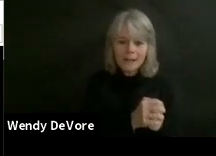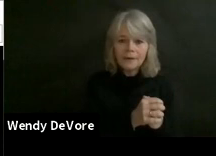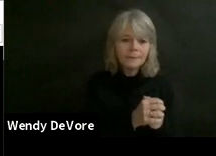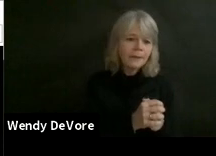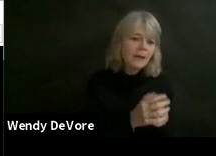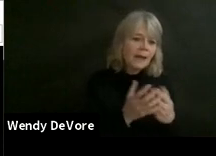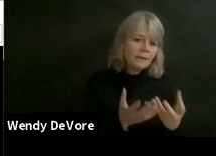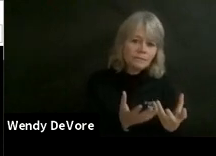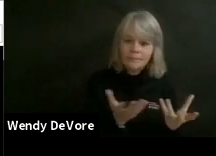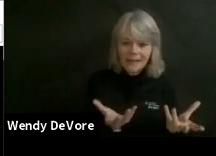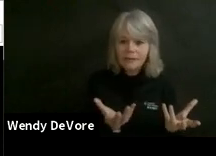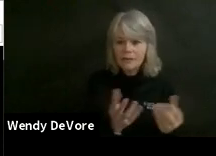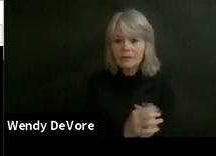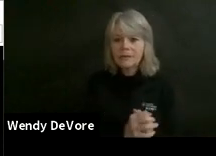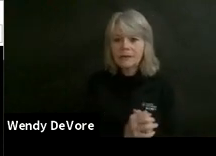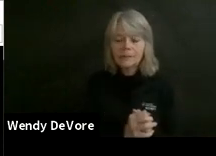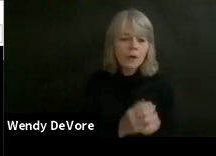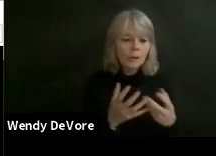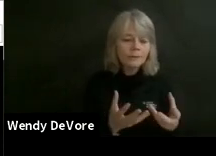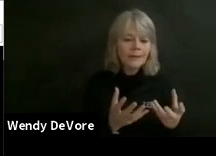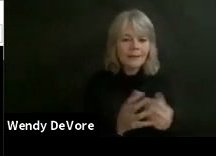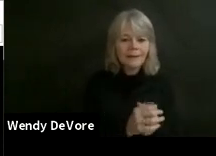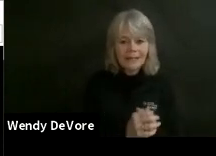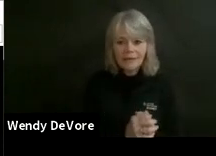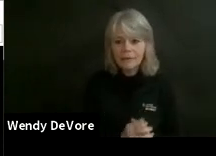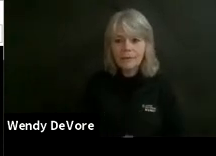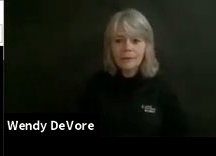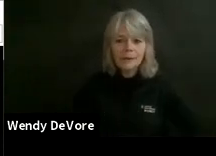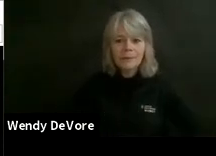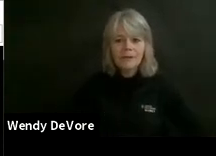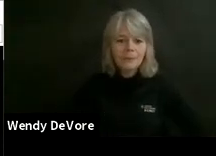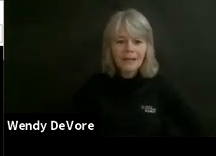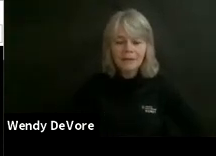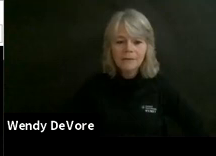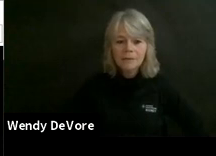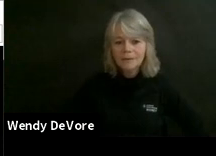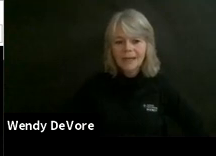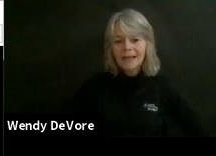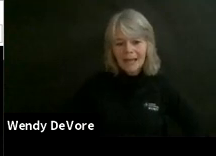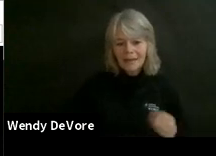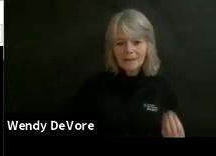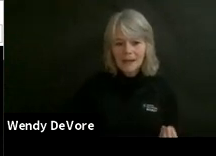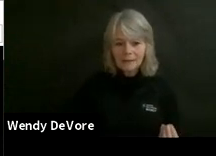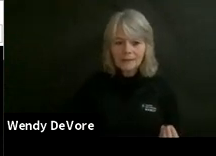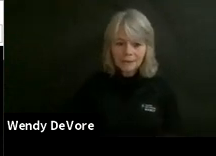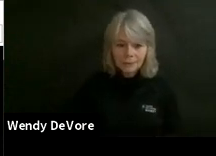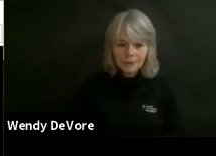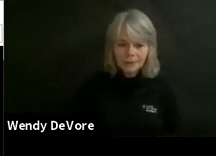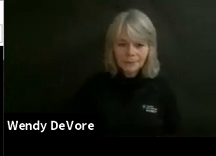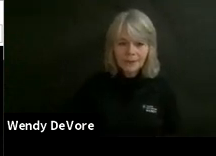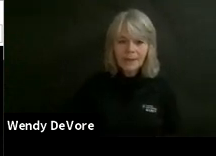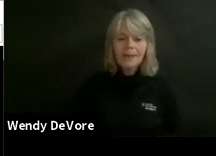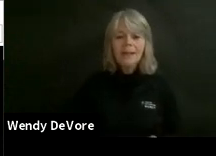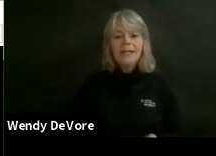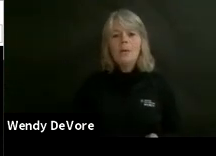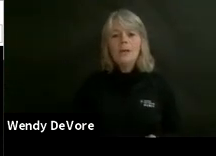one another. And that's just known and a given for deaf blind individuals and the tactile interpreter.